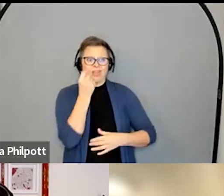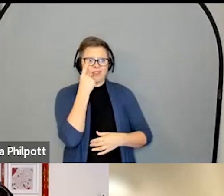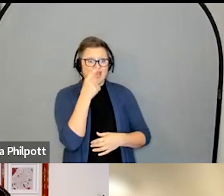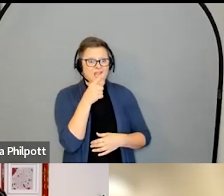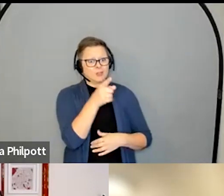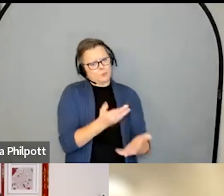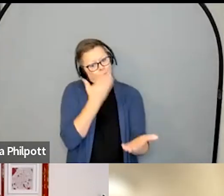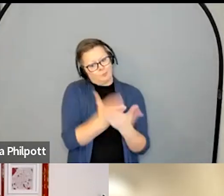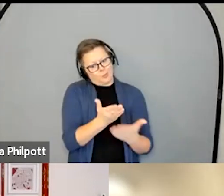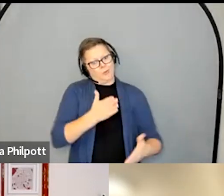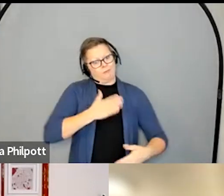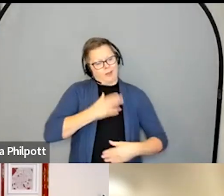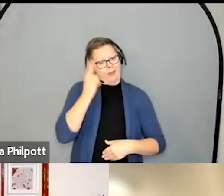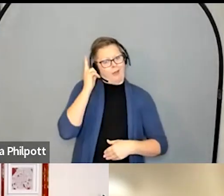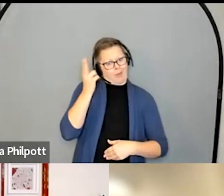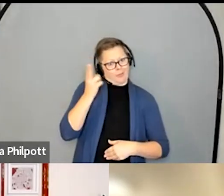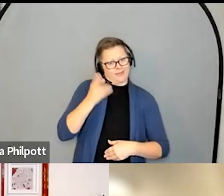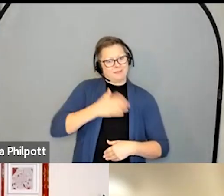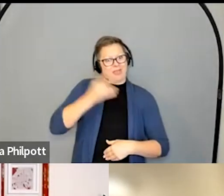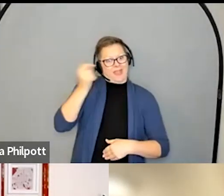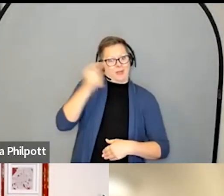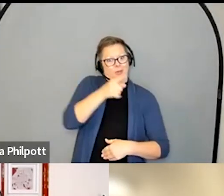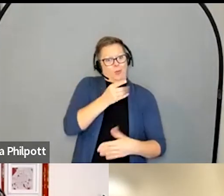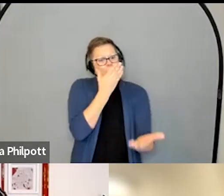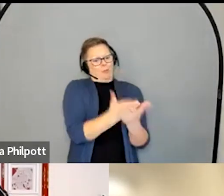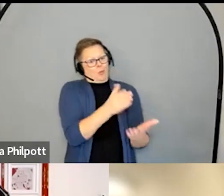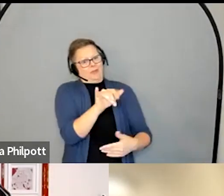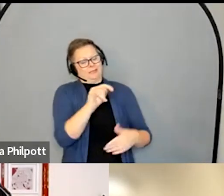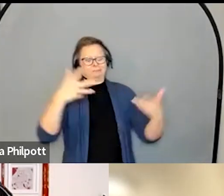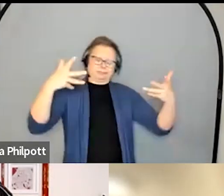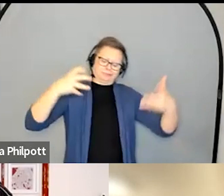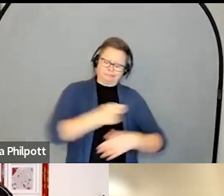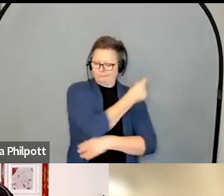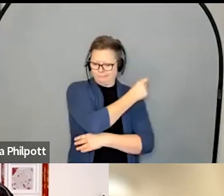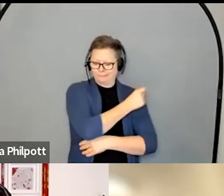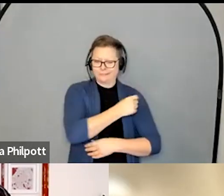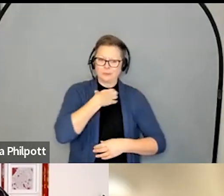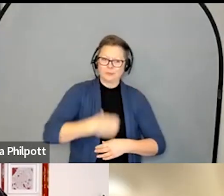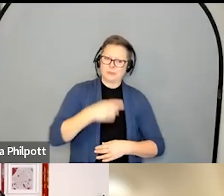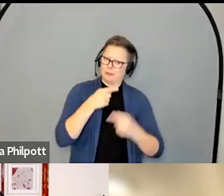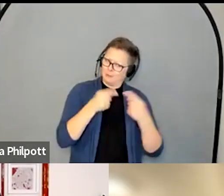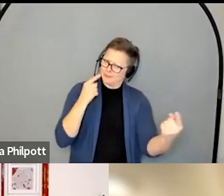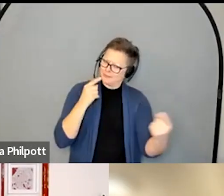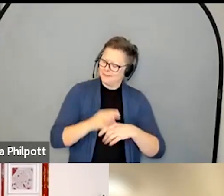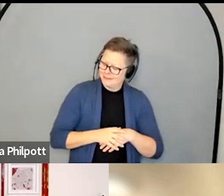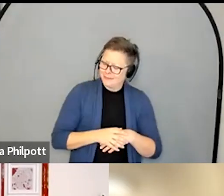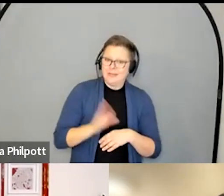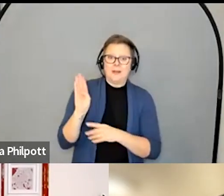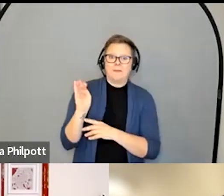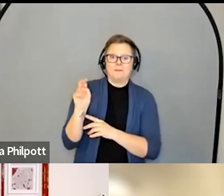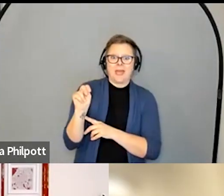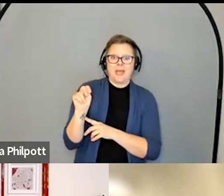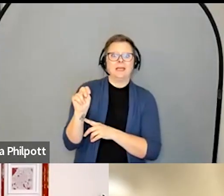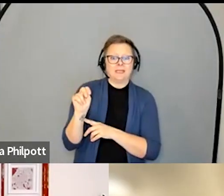hypothesis. And I'm going to add something to what Ben said, because Ben admitted to some